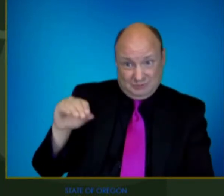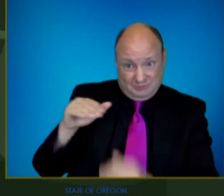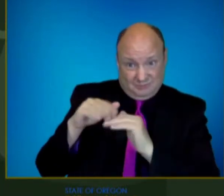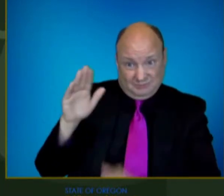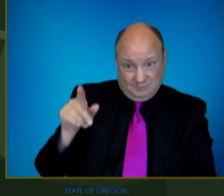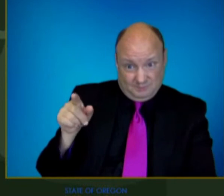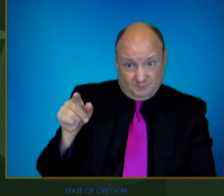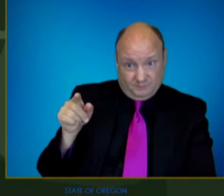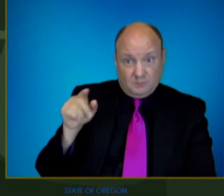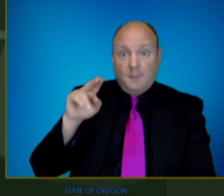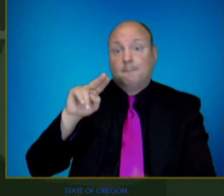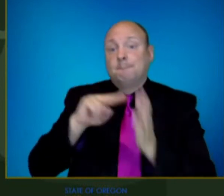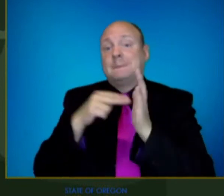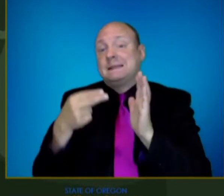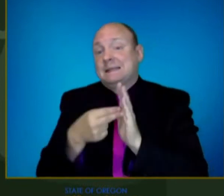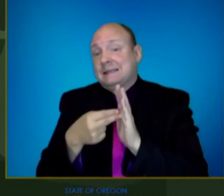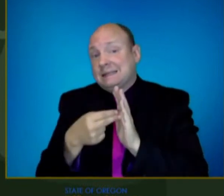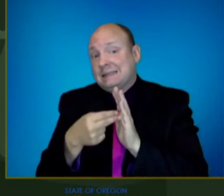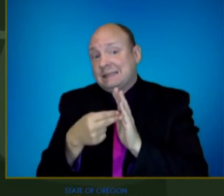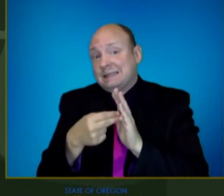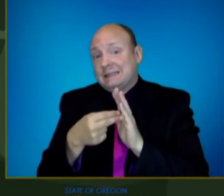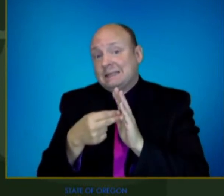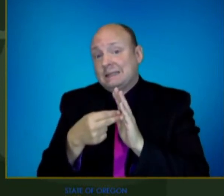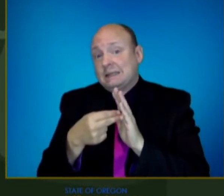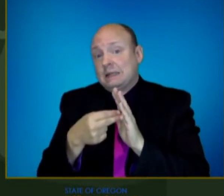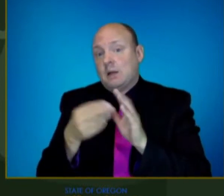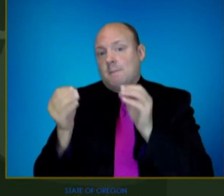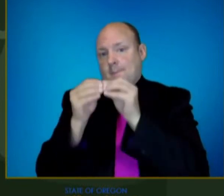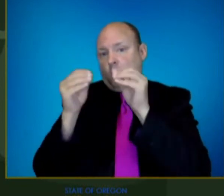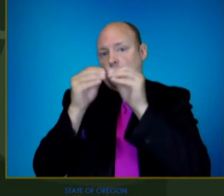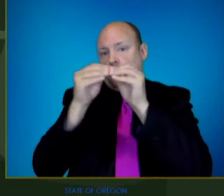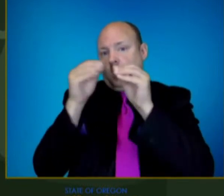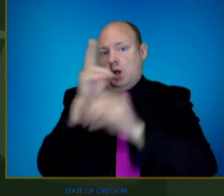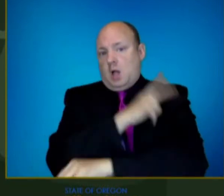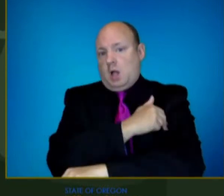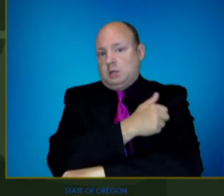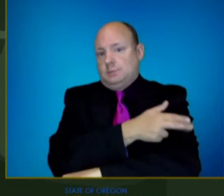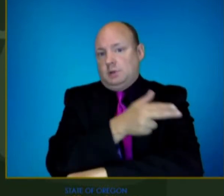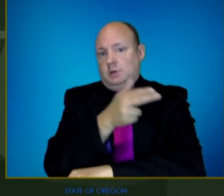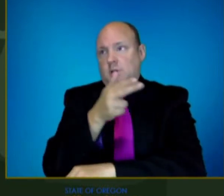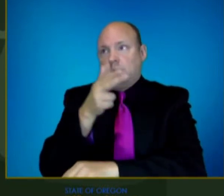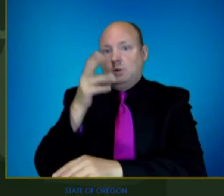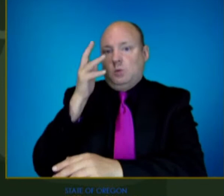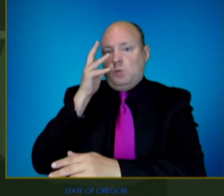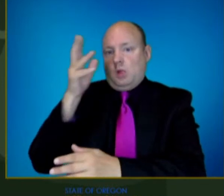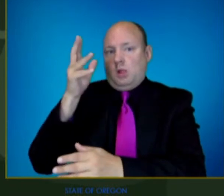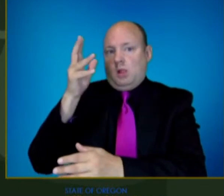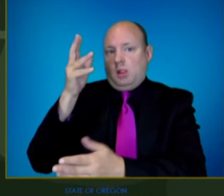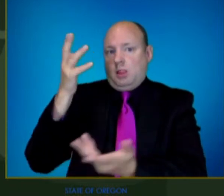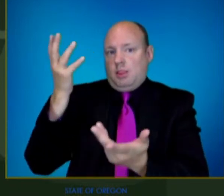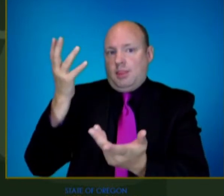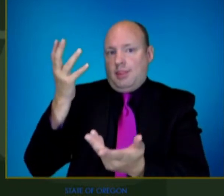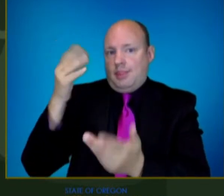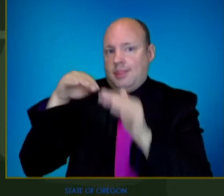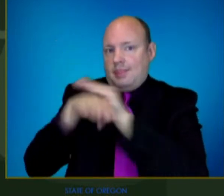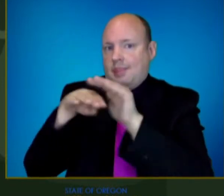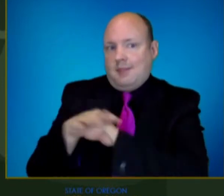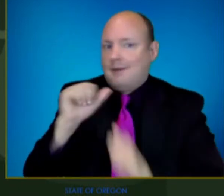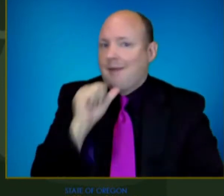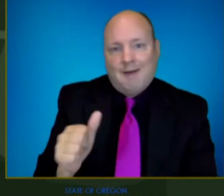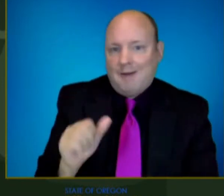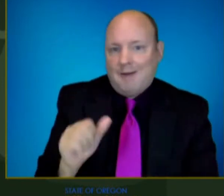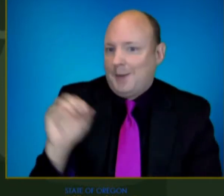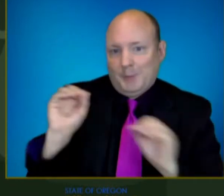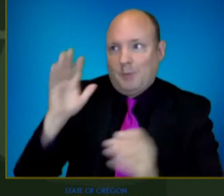to reduce the number of additional hospital beds that we need. Would it be fair then to say that you are not taking